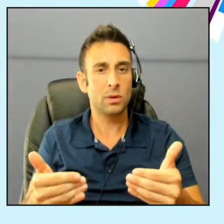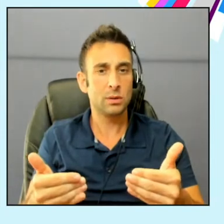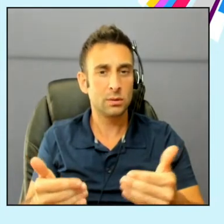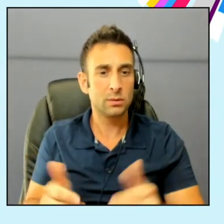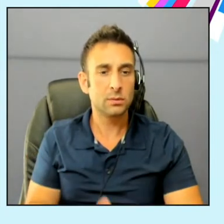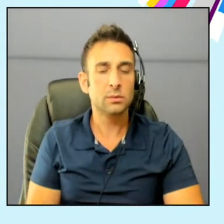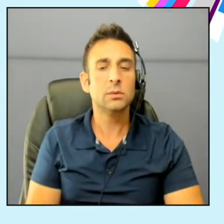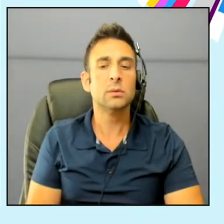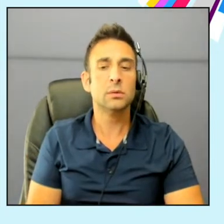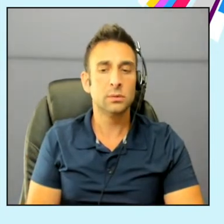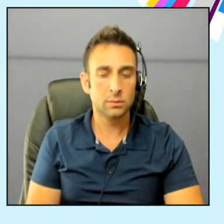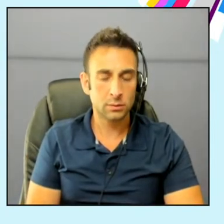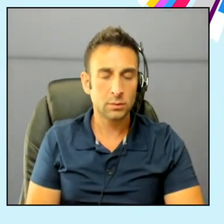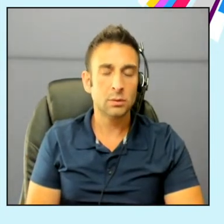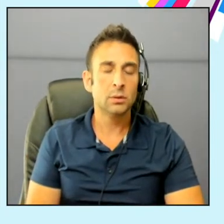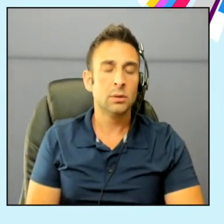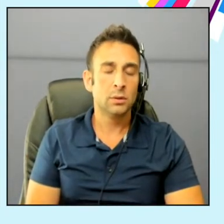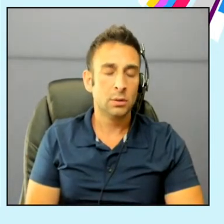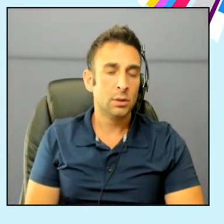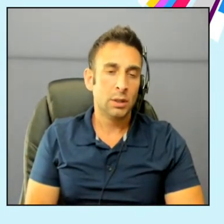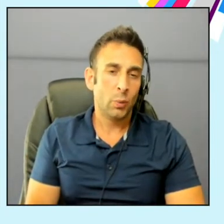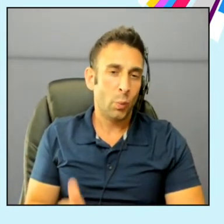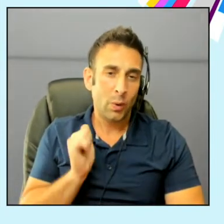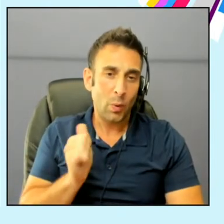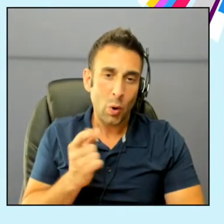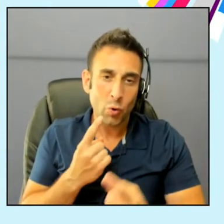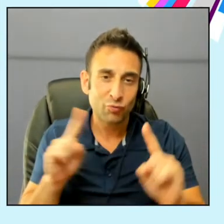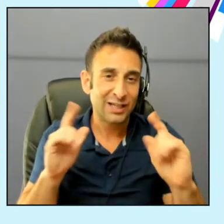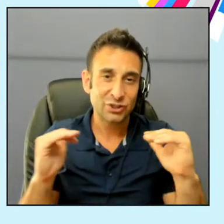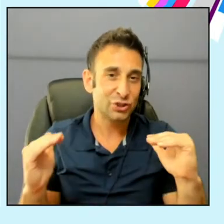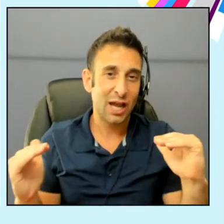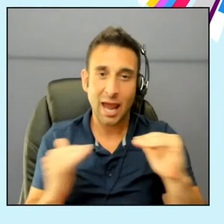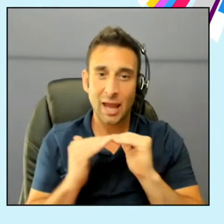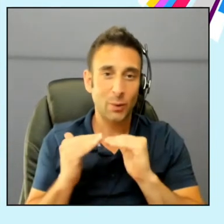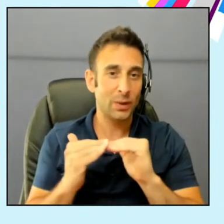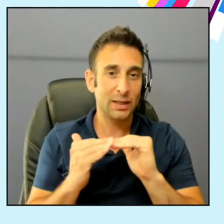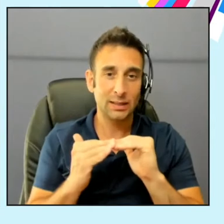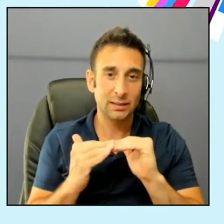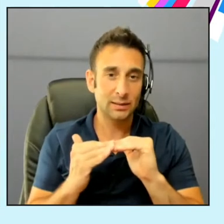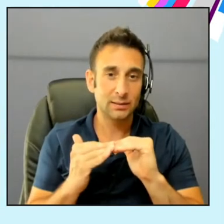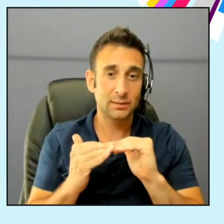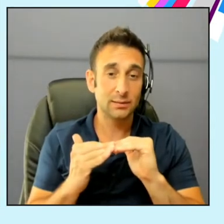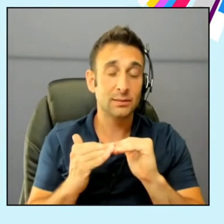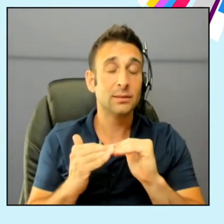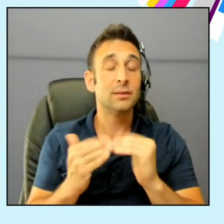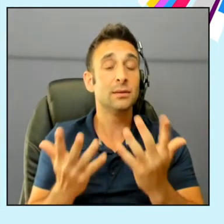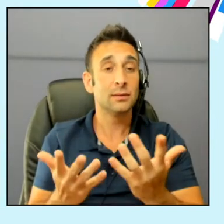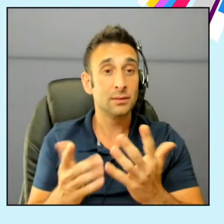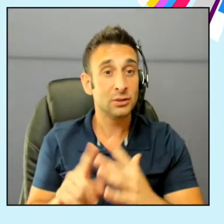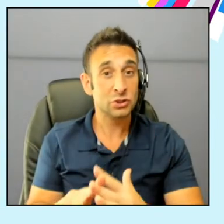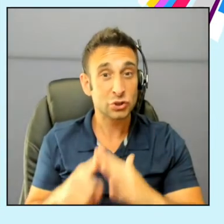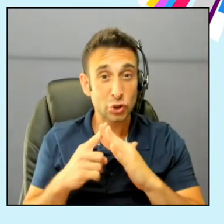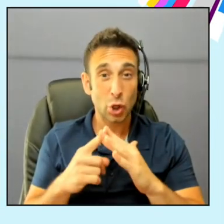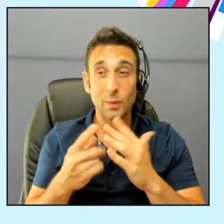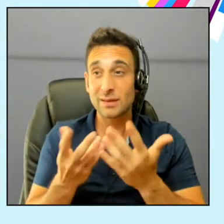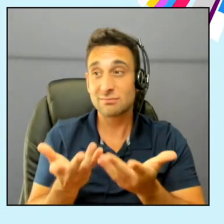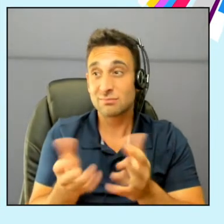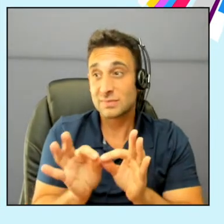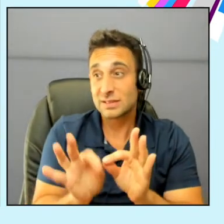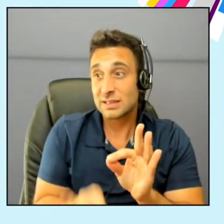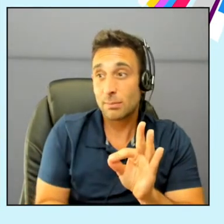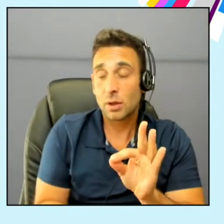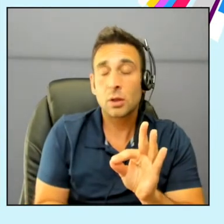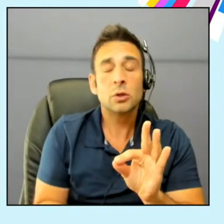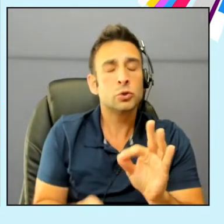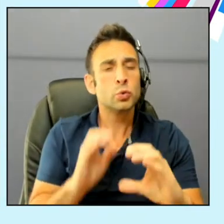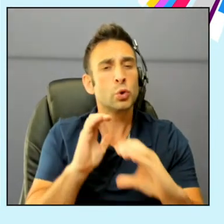won't really reach that equity. And I think that could start with something as simple as being able to communicate